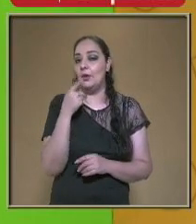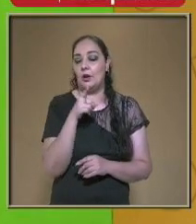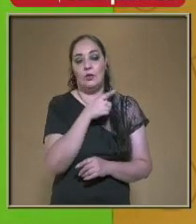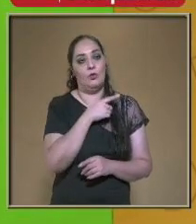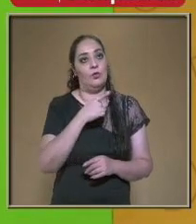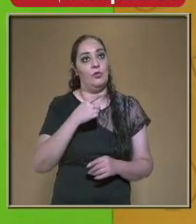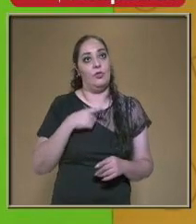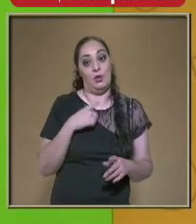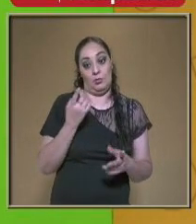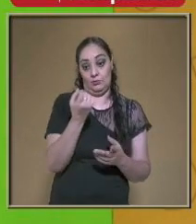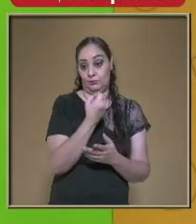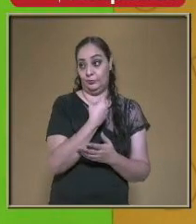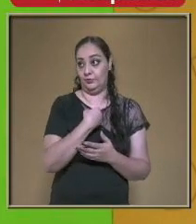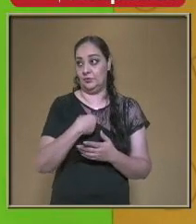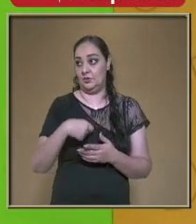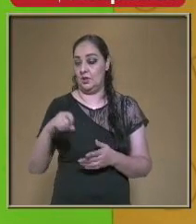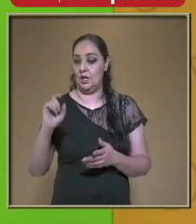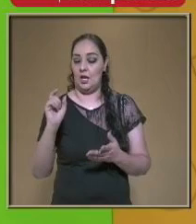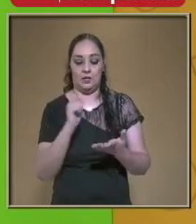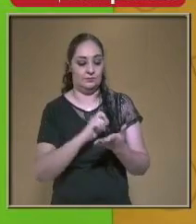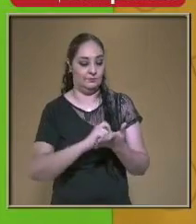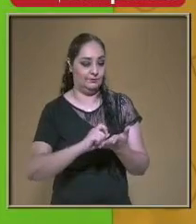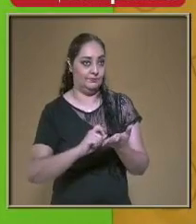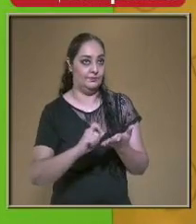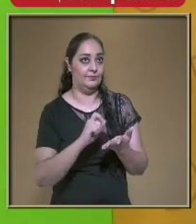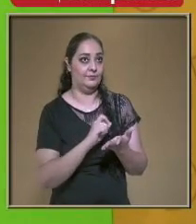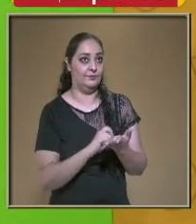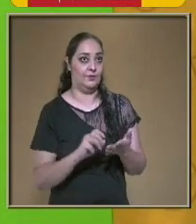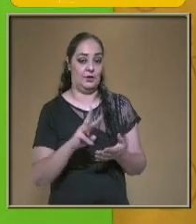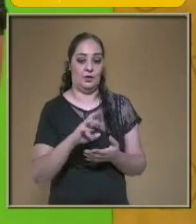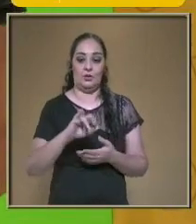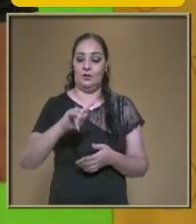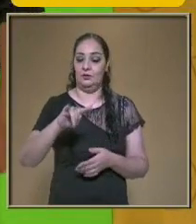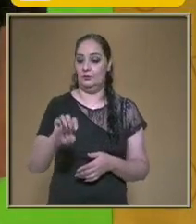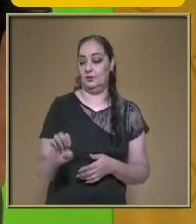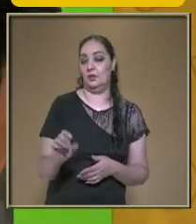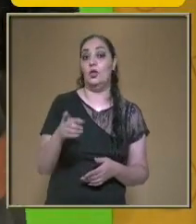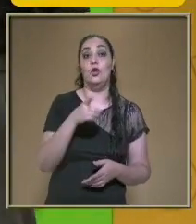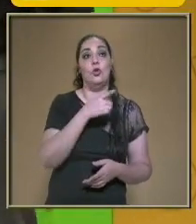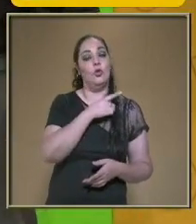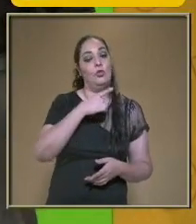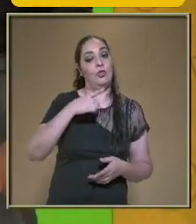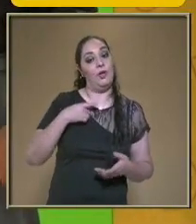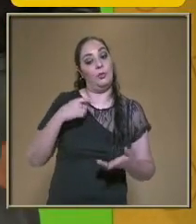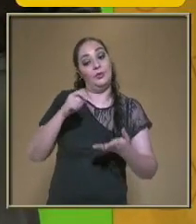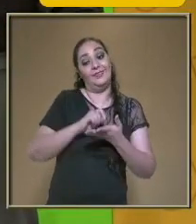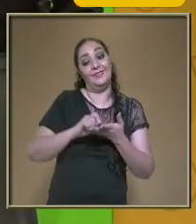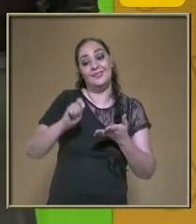the ability, I have the skill to write. Excellent, class. Okay?